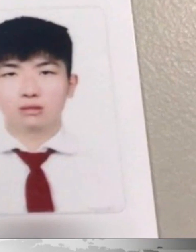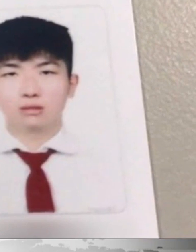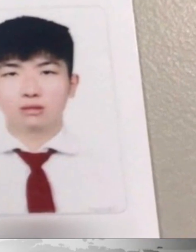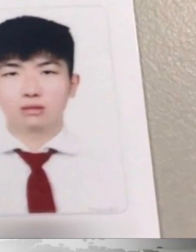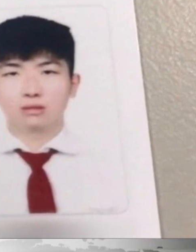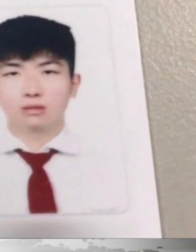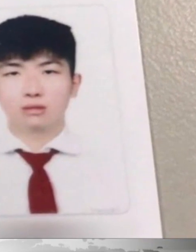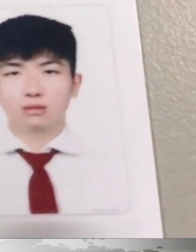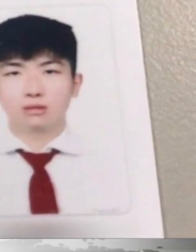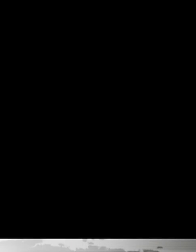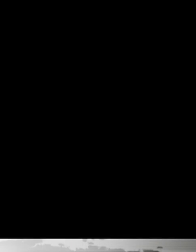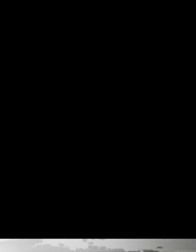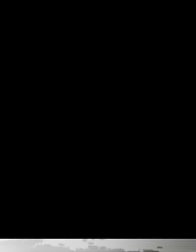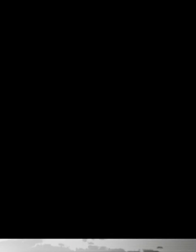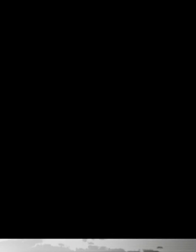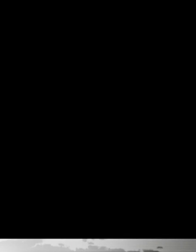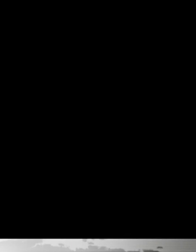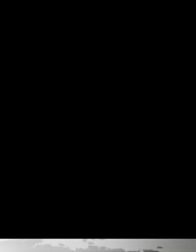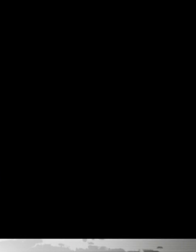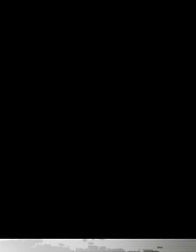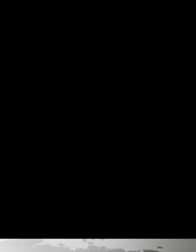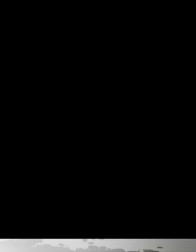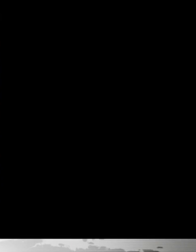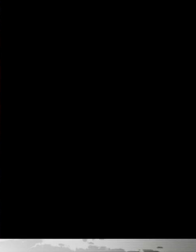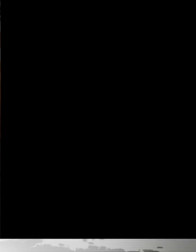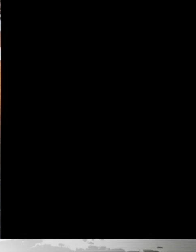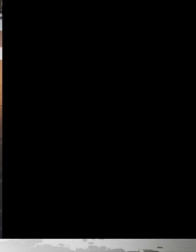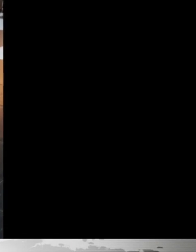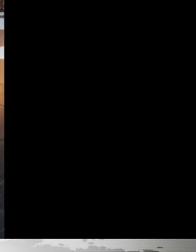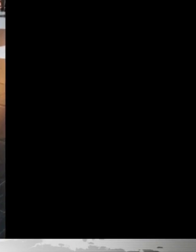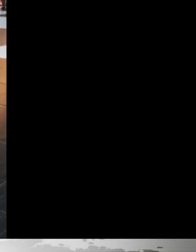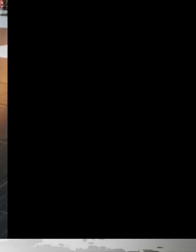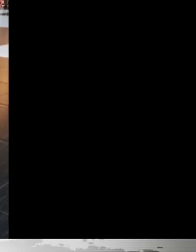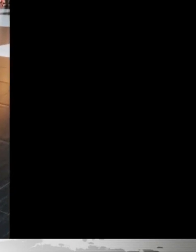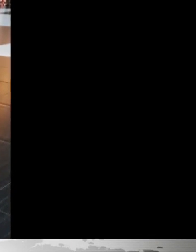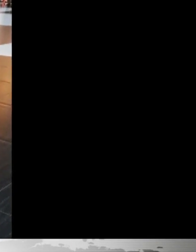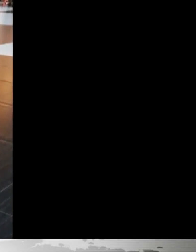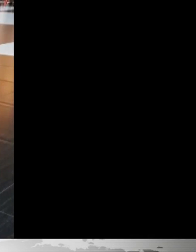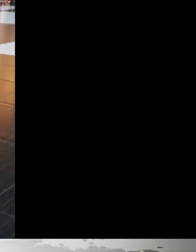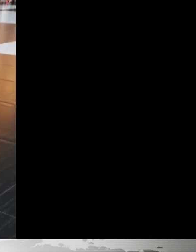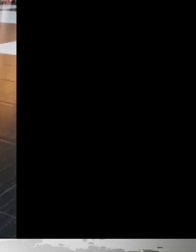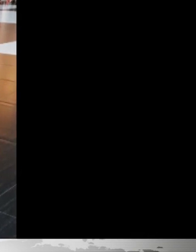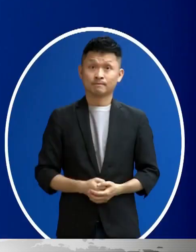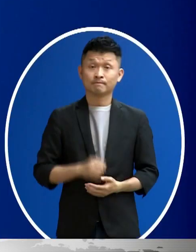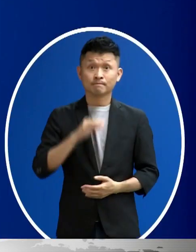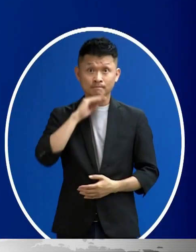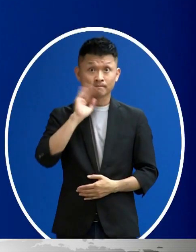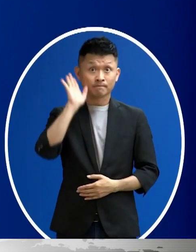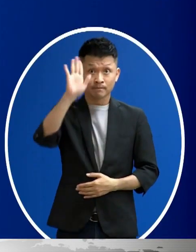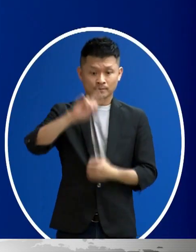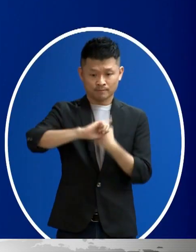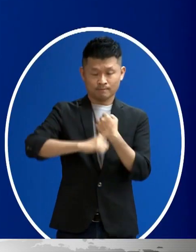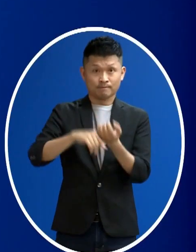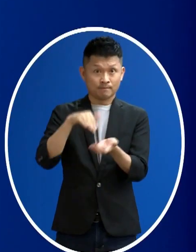tragically short. On Monday, the CECC said he was Taiwan's first case of a teenager dying from COVID.